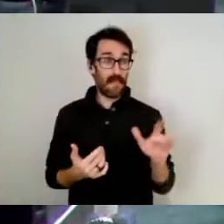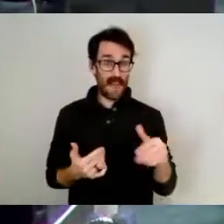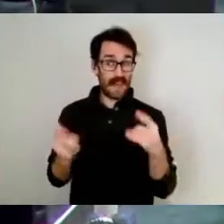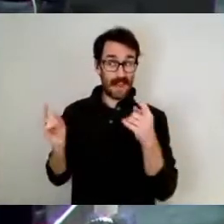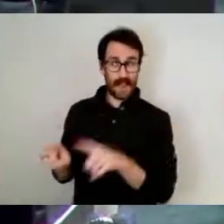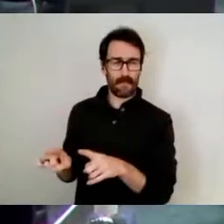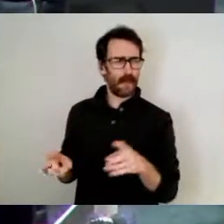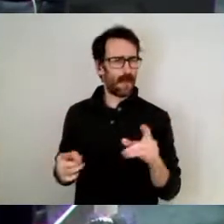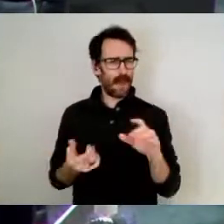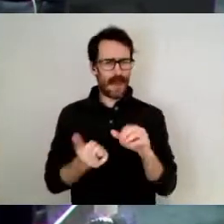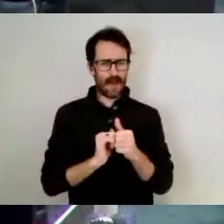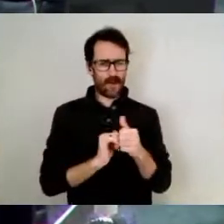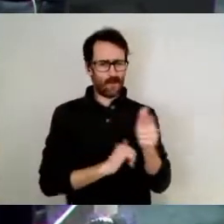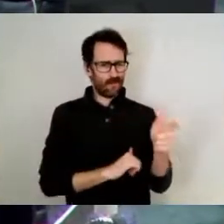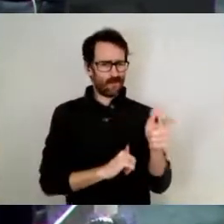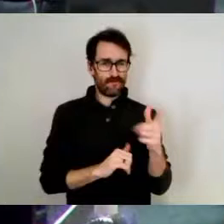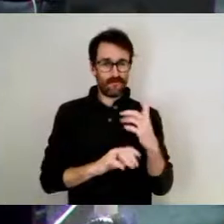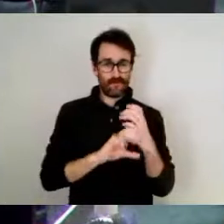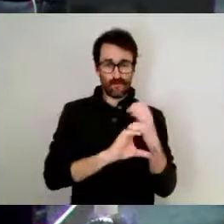rely on